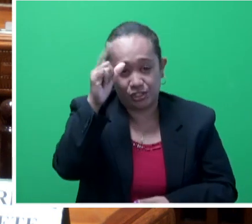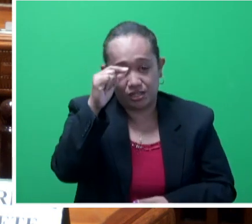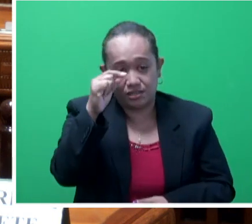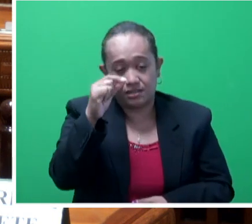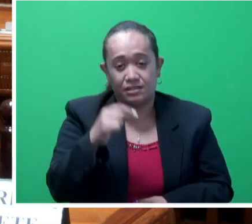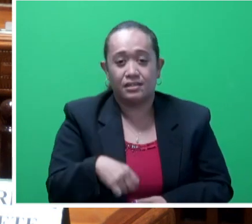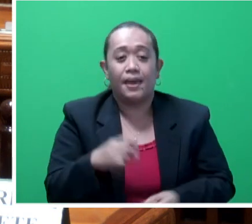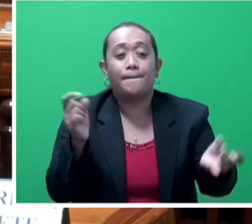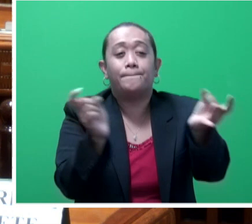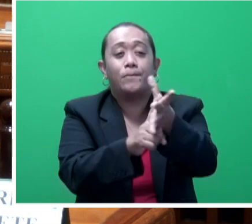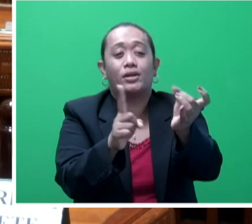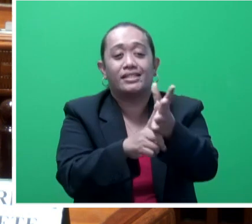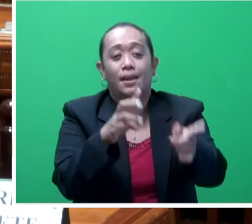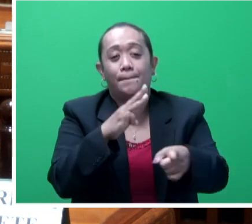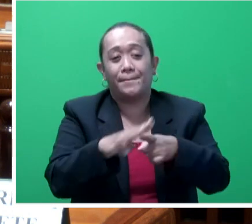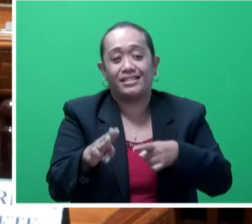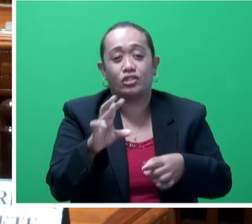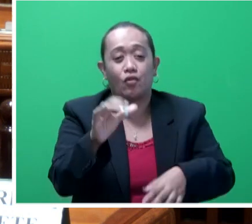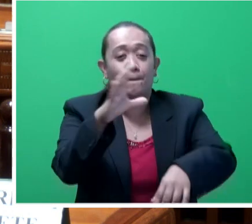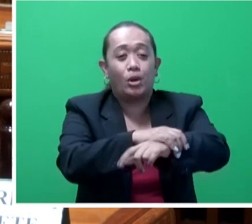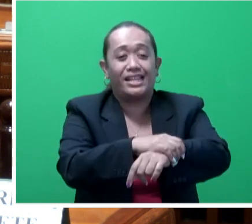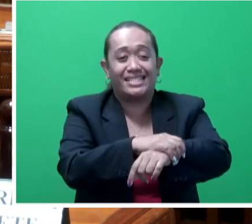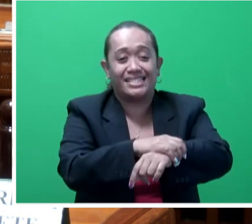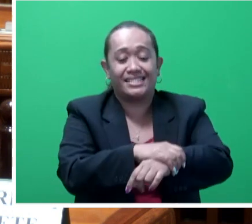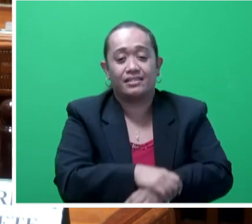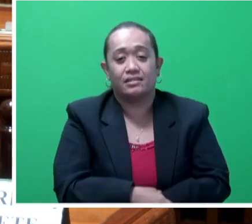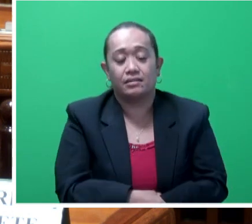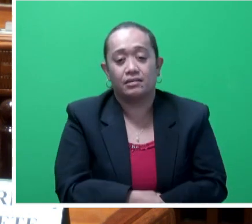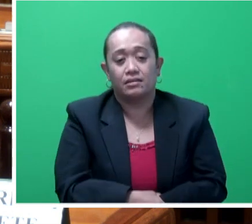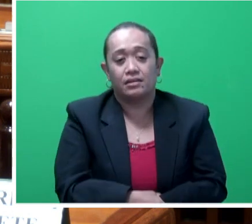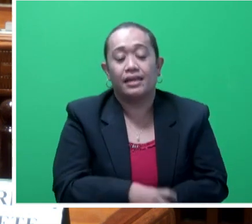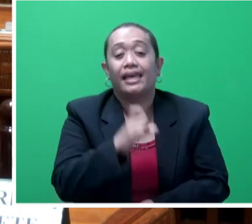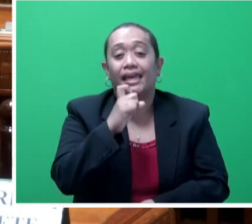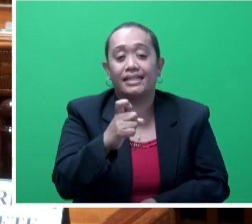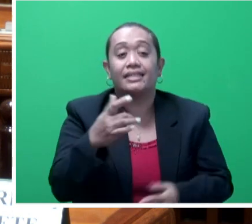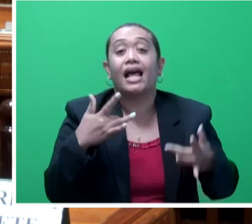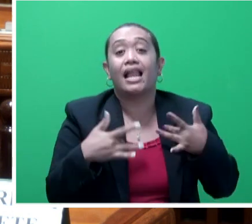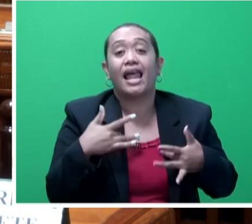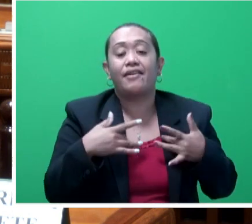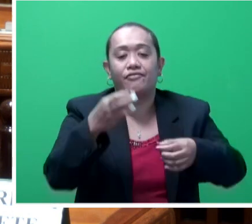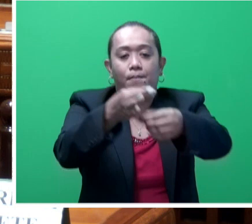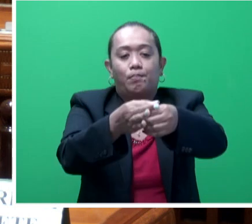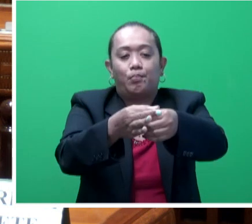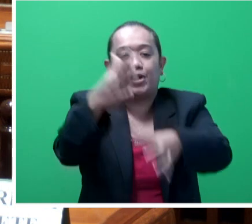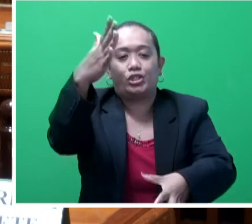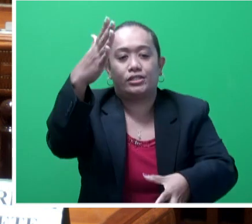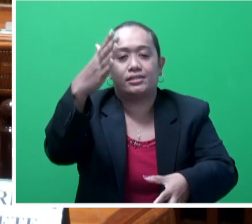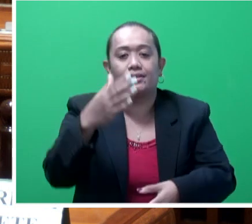from the Fiji Police Force, your Fiji Police Force, is that life is precious and we need to